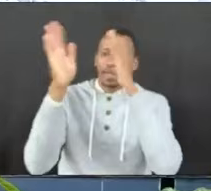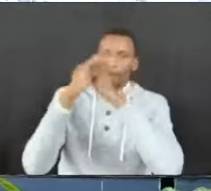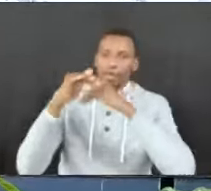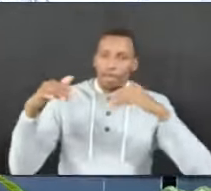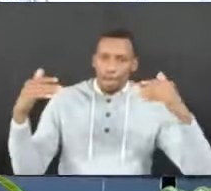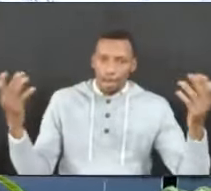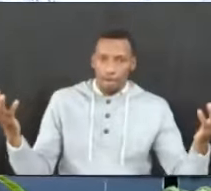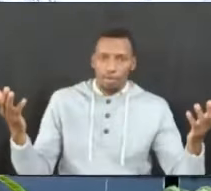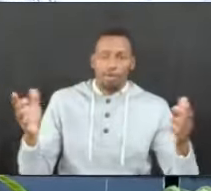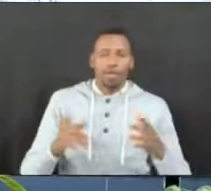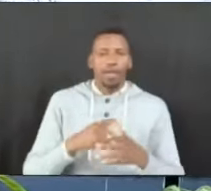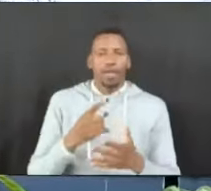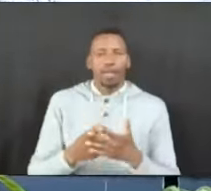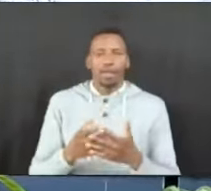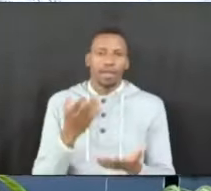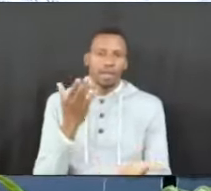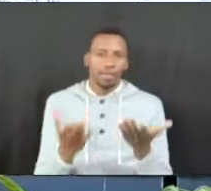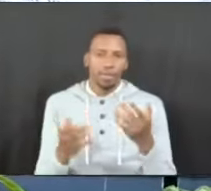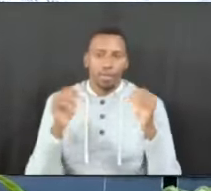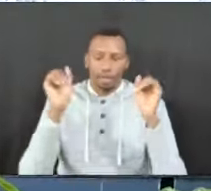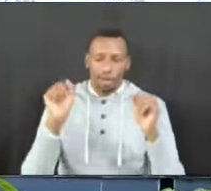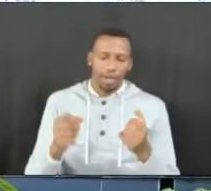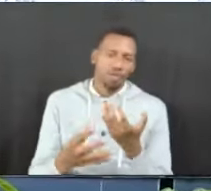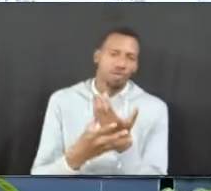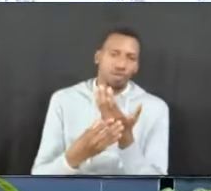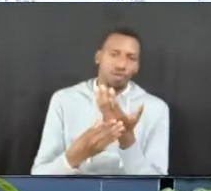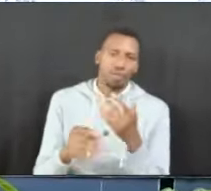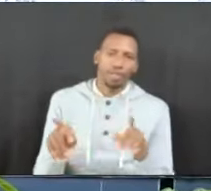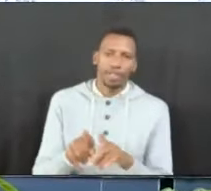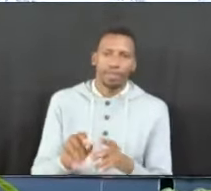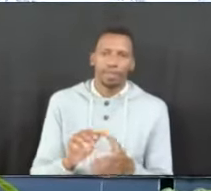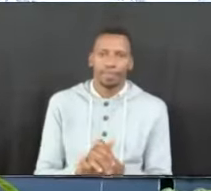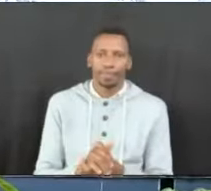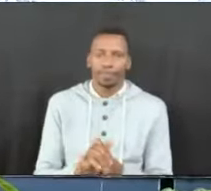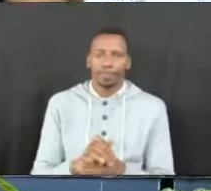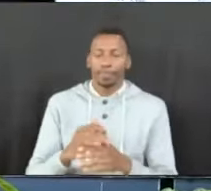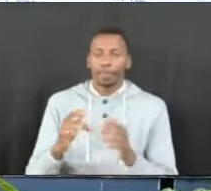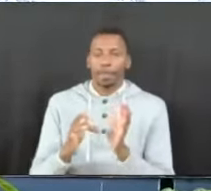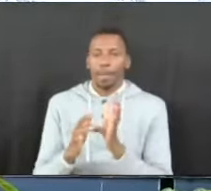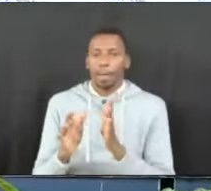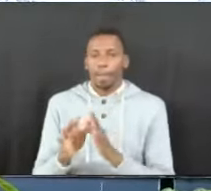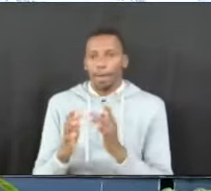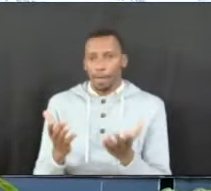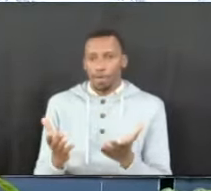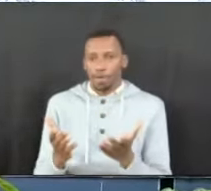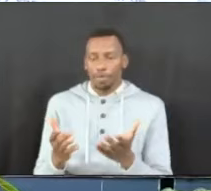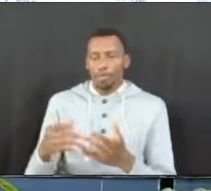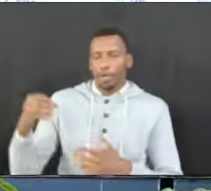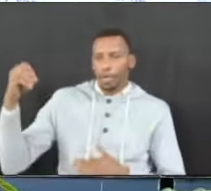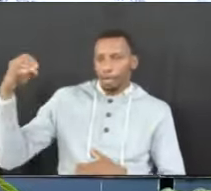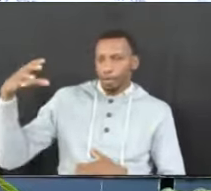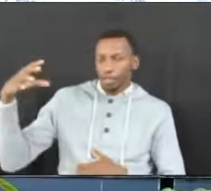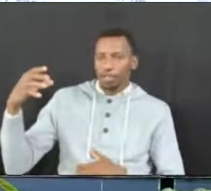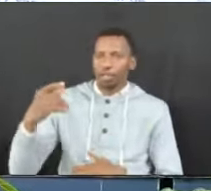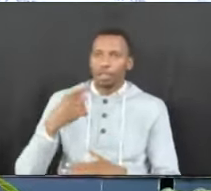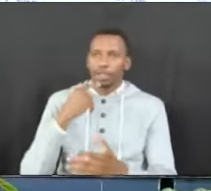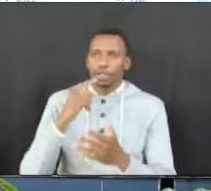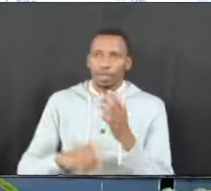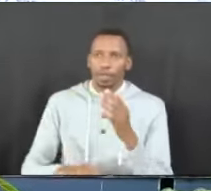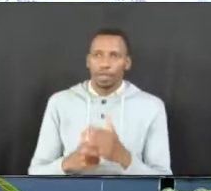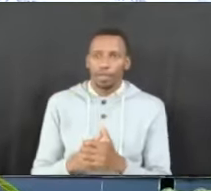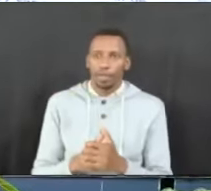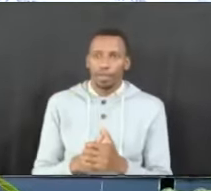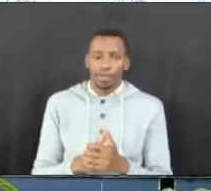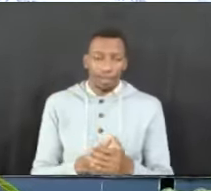worship that happens in heaven. The book of Revelation, in read chapter 1, the word of God says that